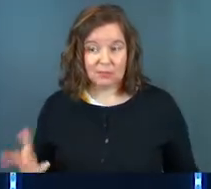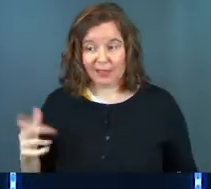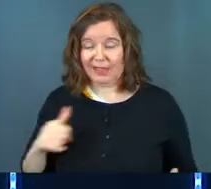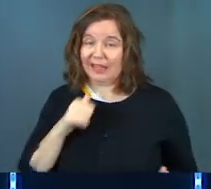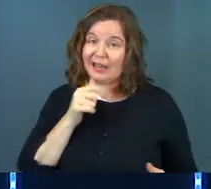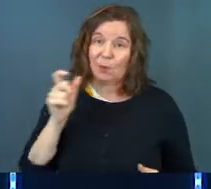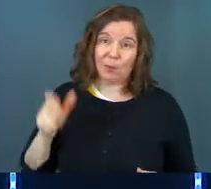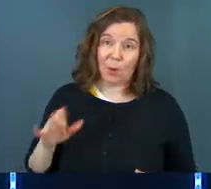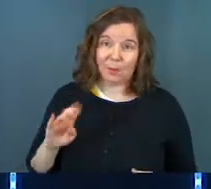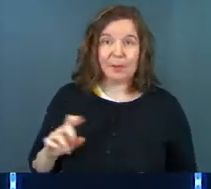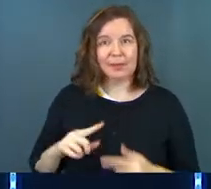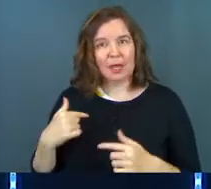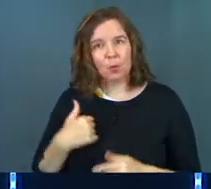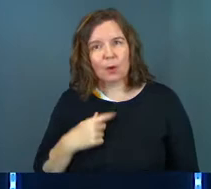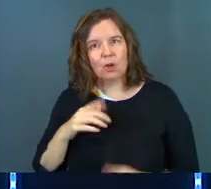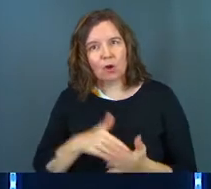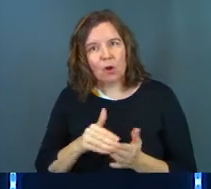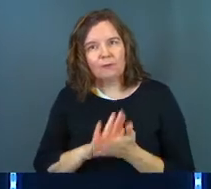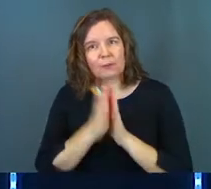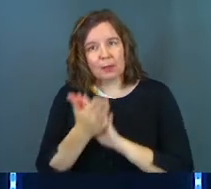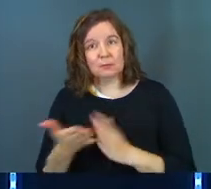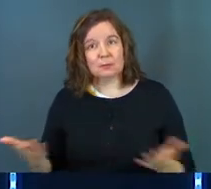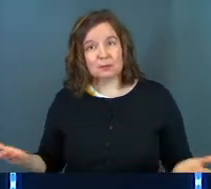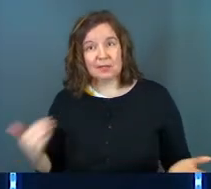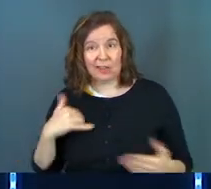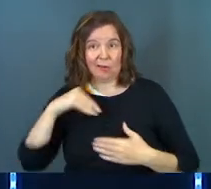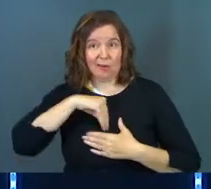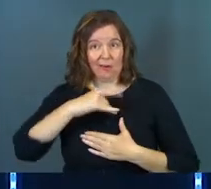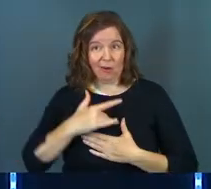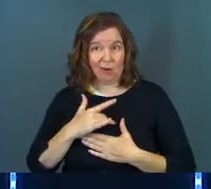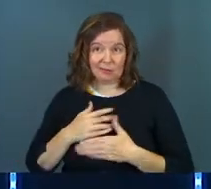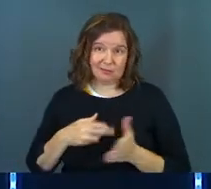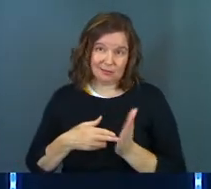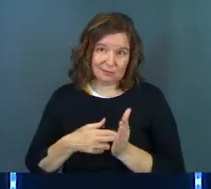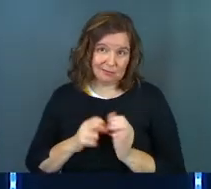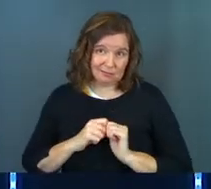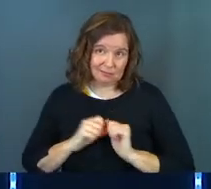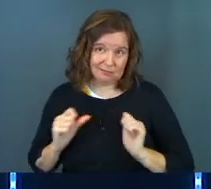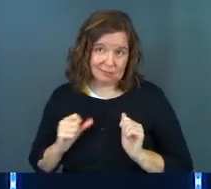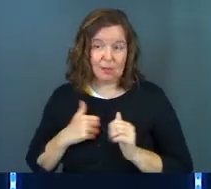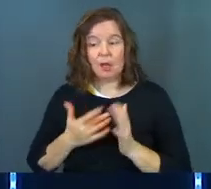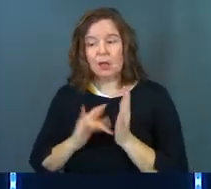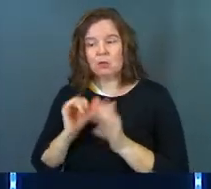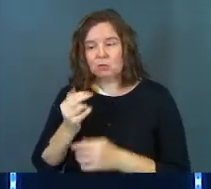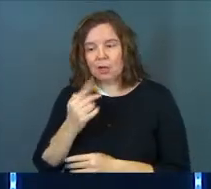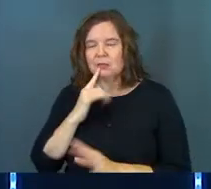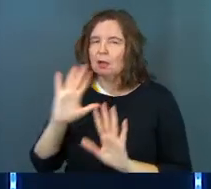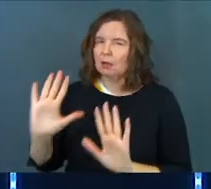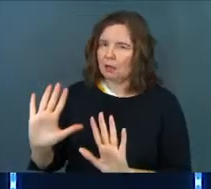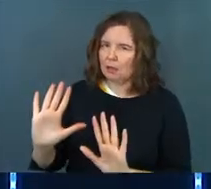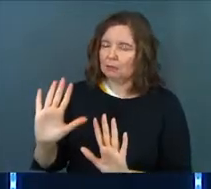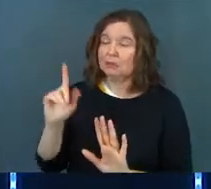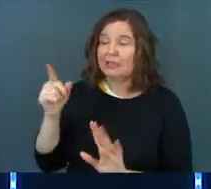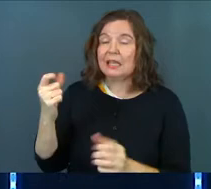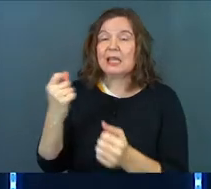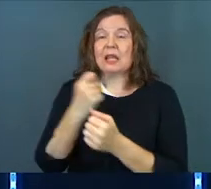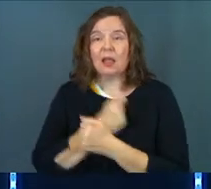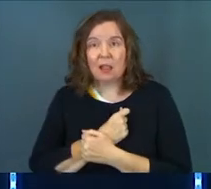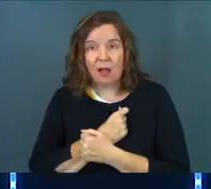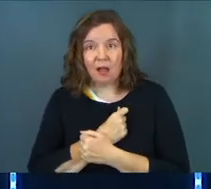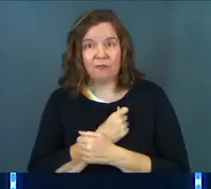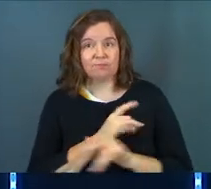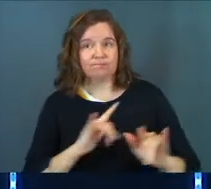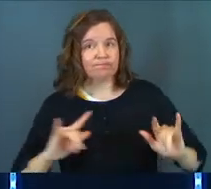I mean, that's not what it's supposed to be, but that's what it often is in our hearts. And John says, hold on, he loved